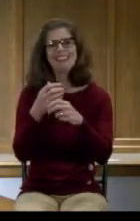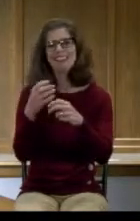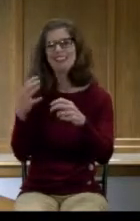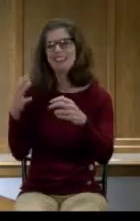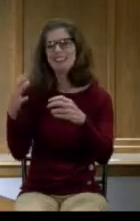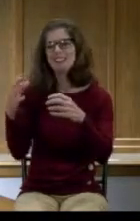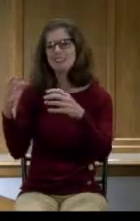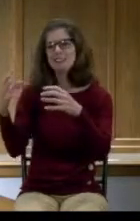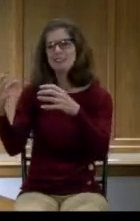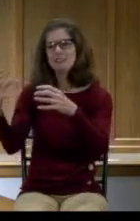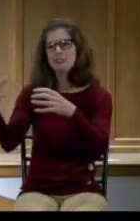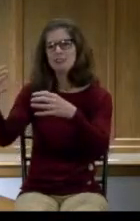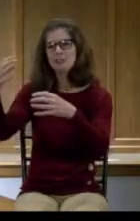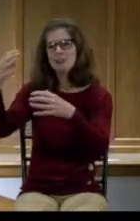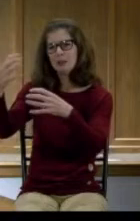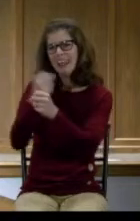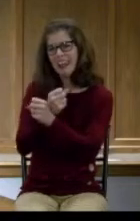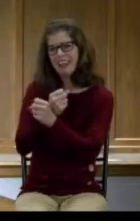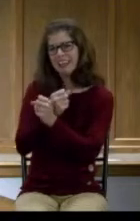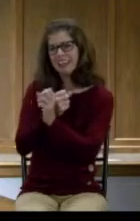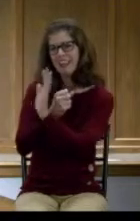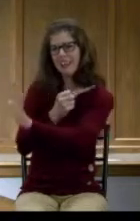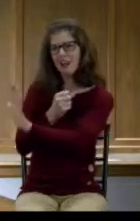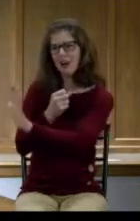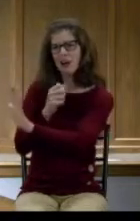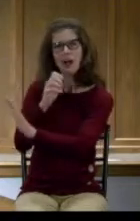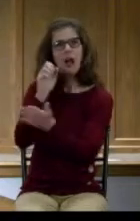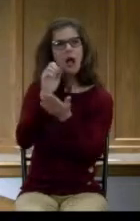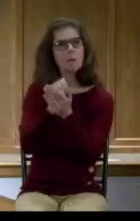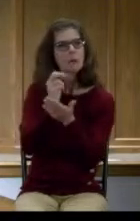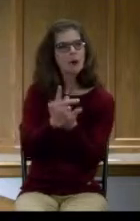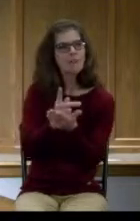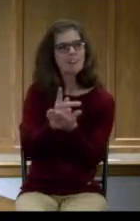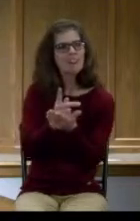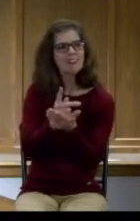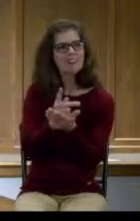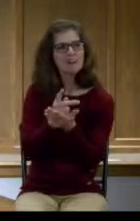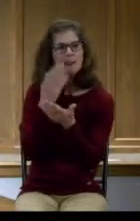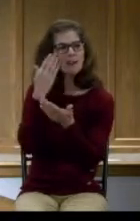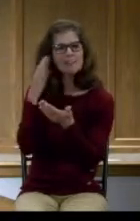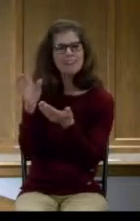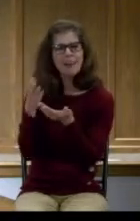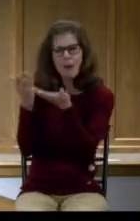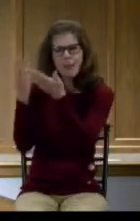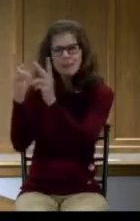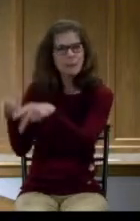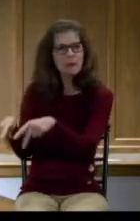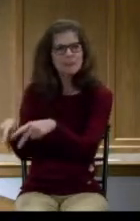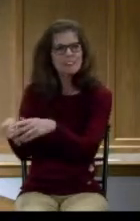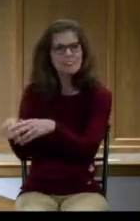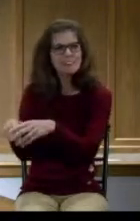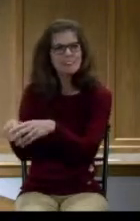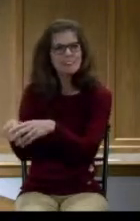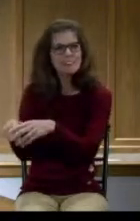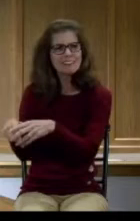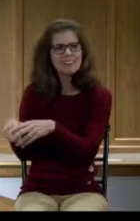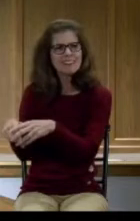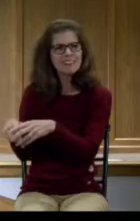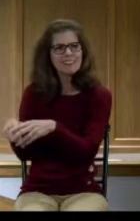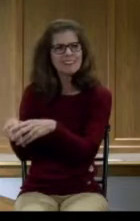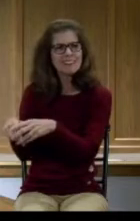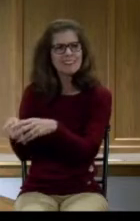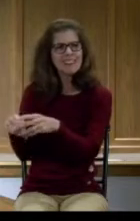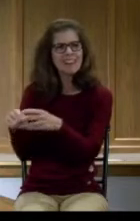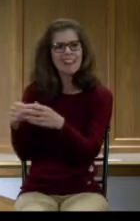know, hoping that these people we barely know can satisfy this